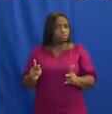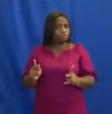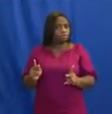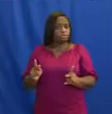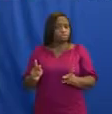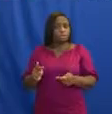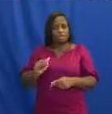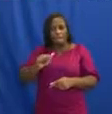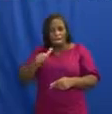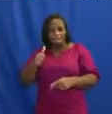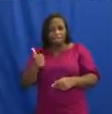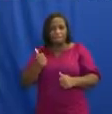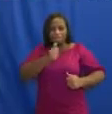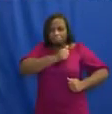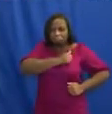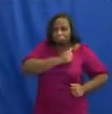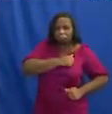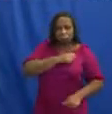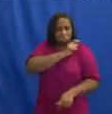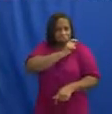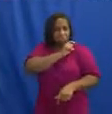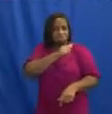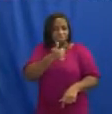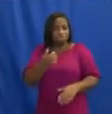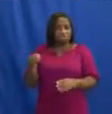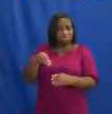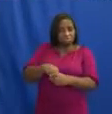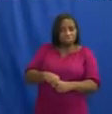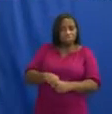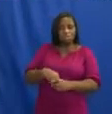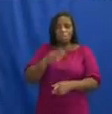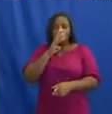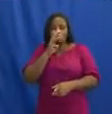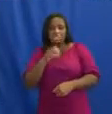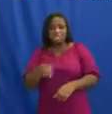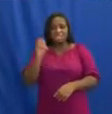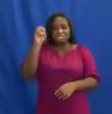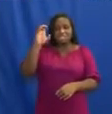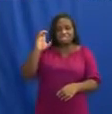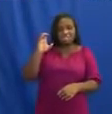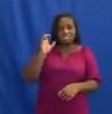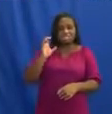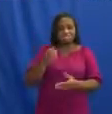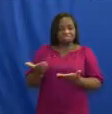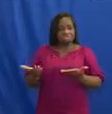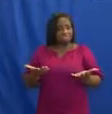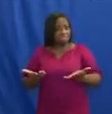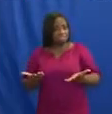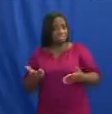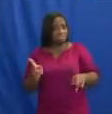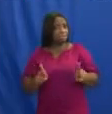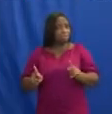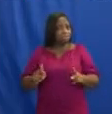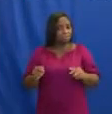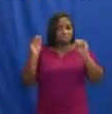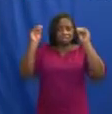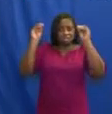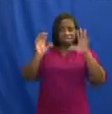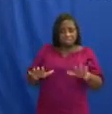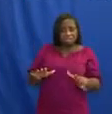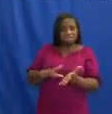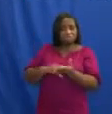rest of the security agencies. It includes water and electricity supply services, teachers